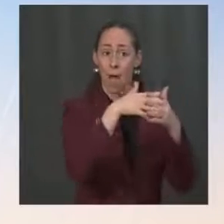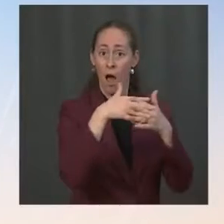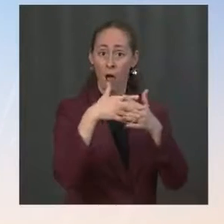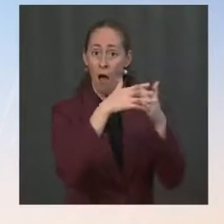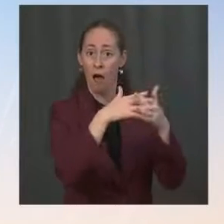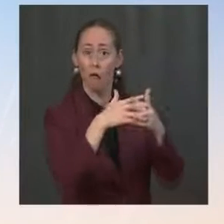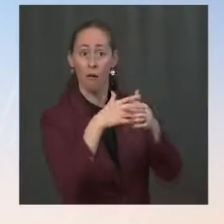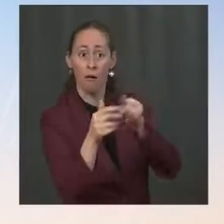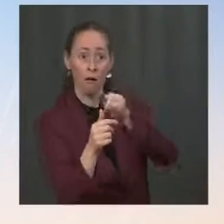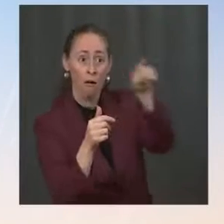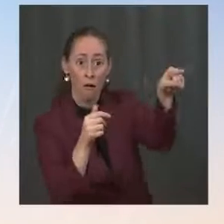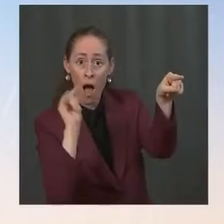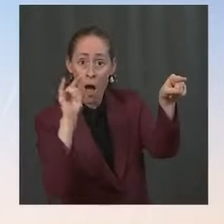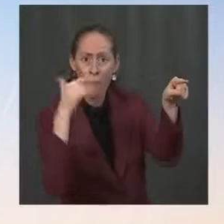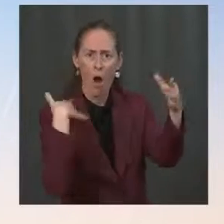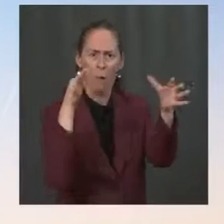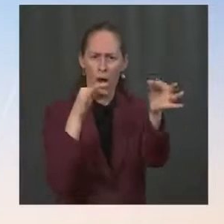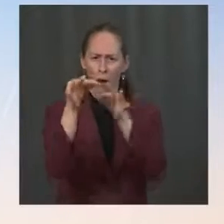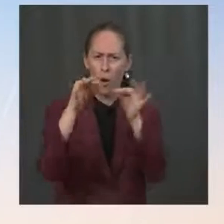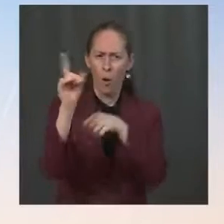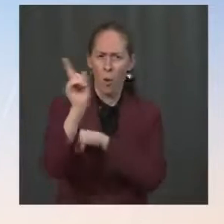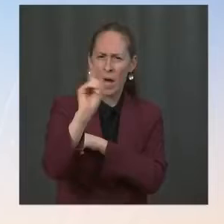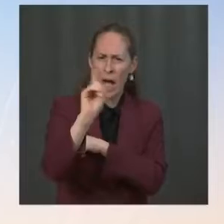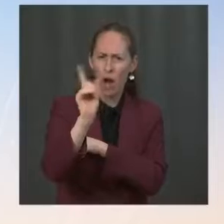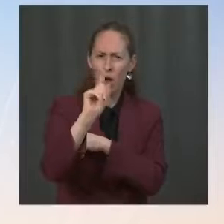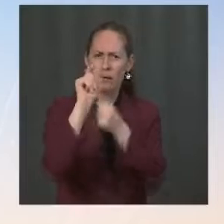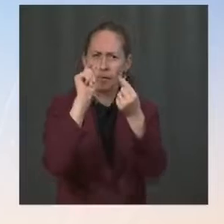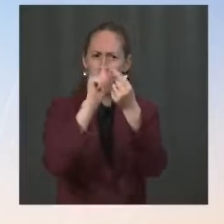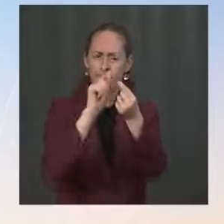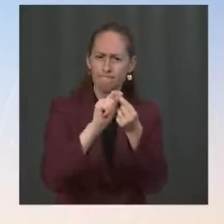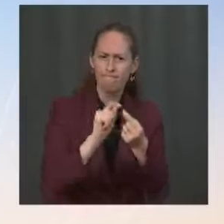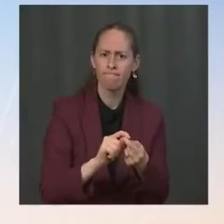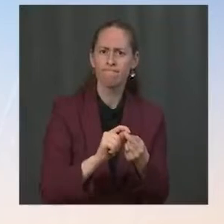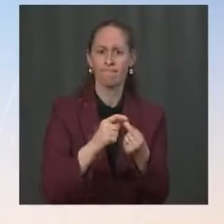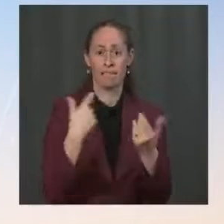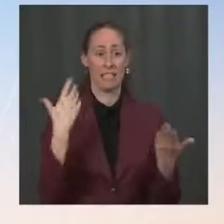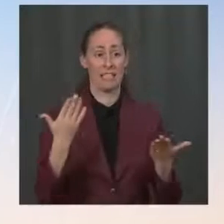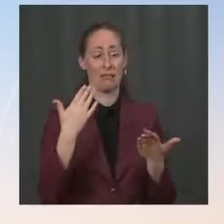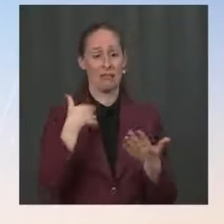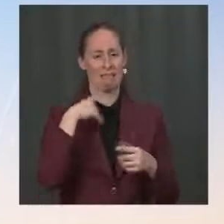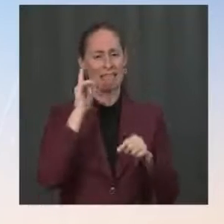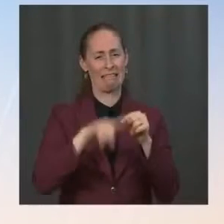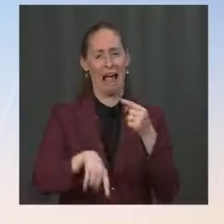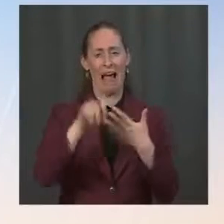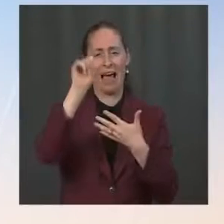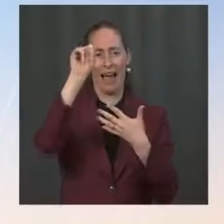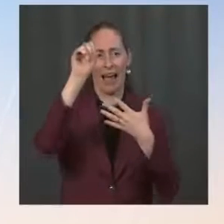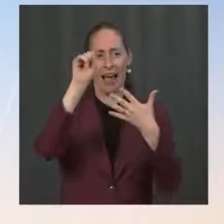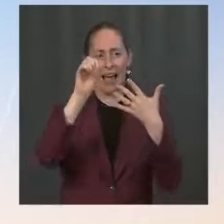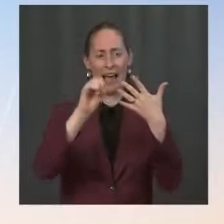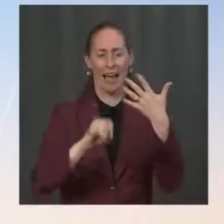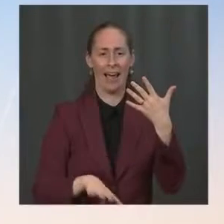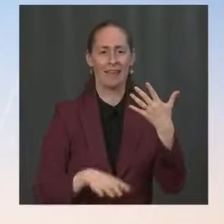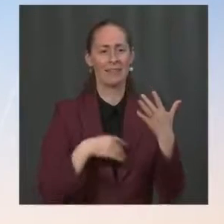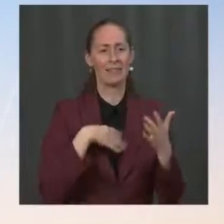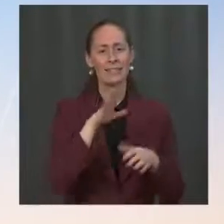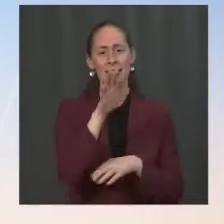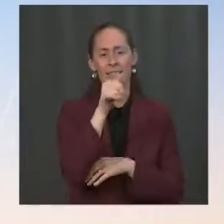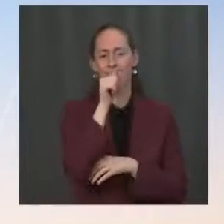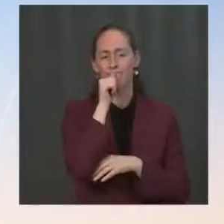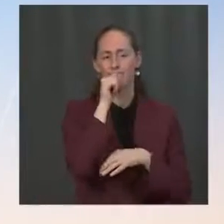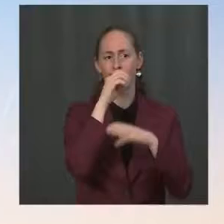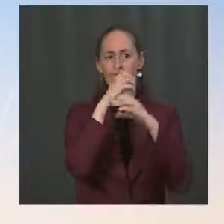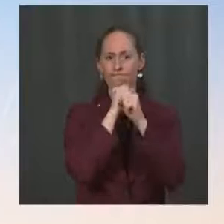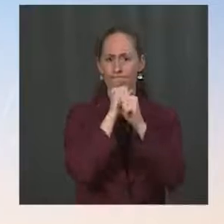should meet, how they should come to the airport. We're obviously not going to outline or detail those from here or in any public manner, but that is certainly the direction we would be